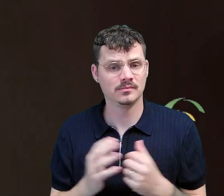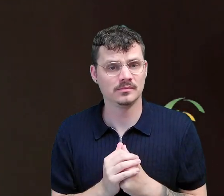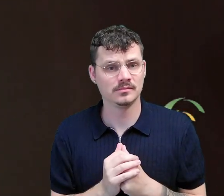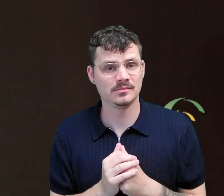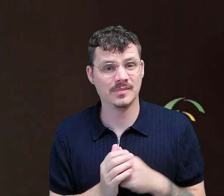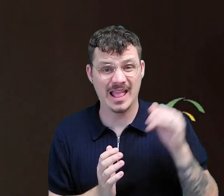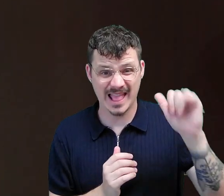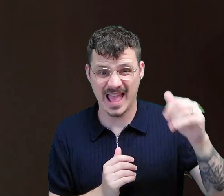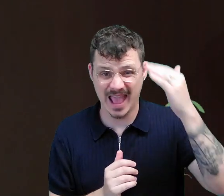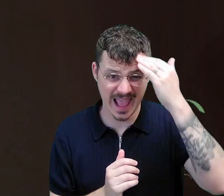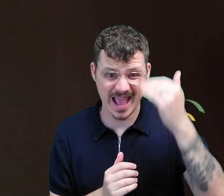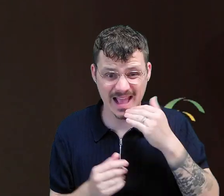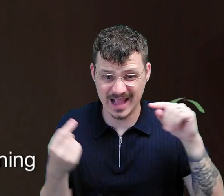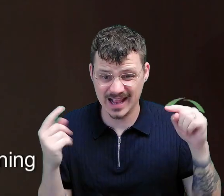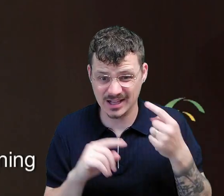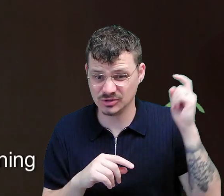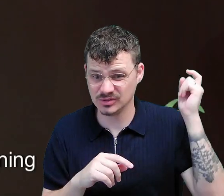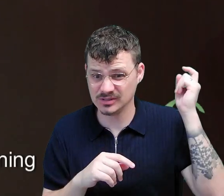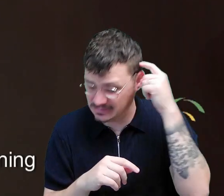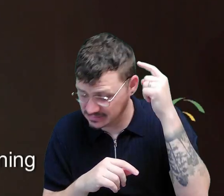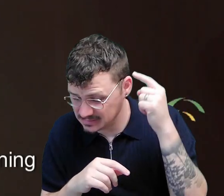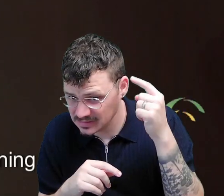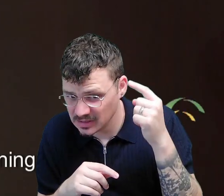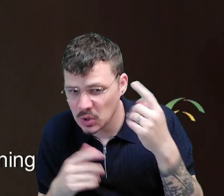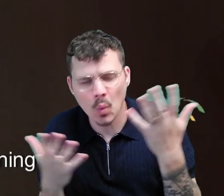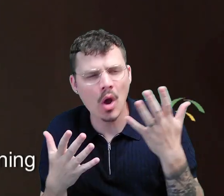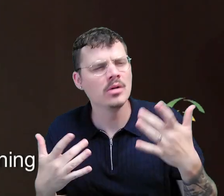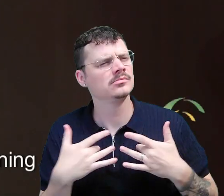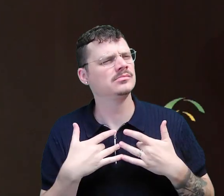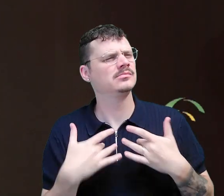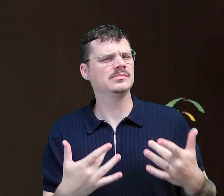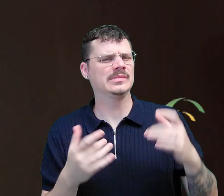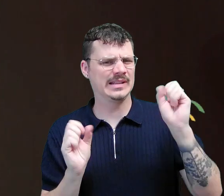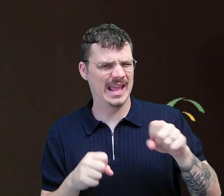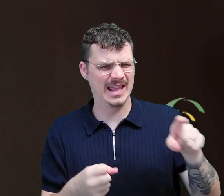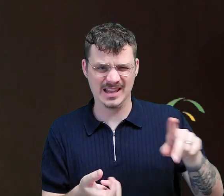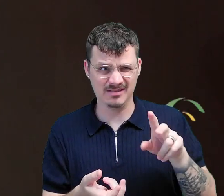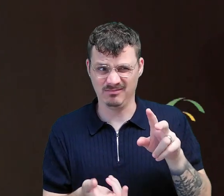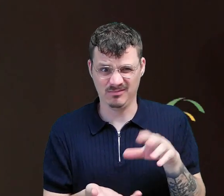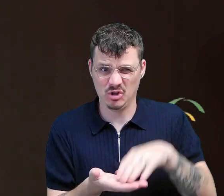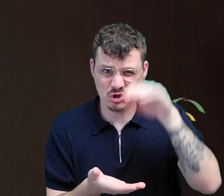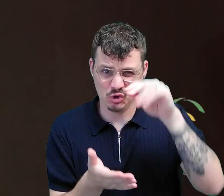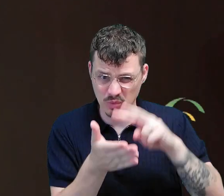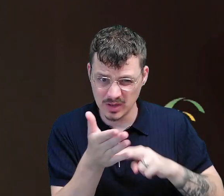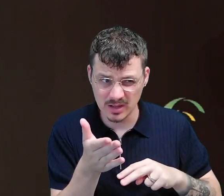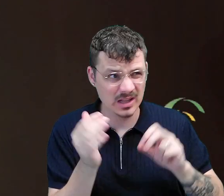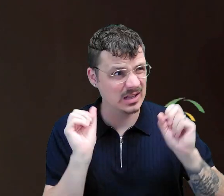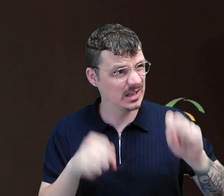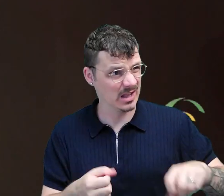With a head injury like that, what's the likelihood of him even learning to read and write?